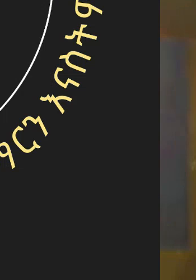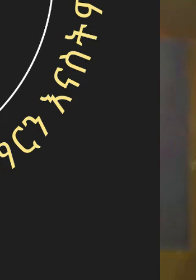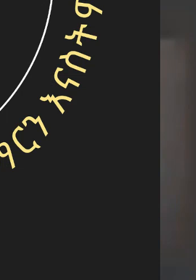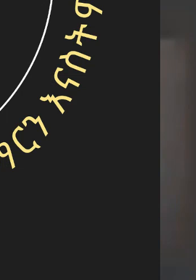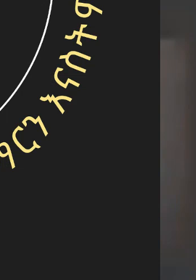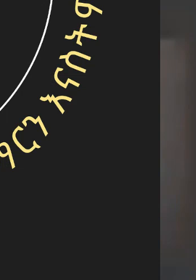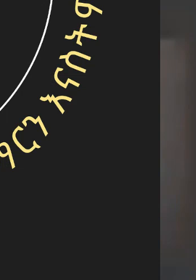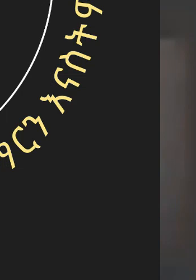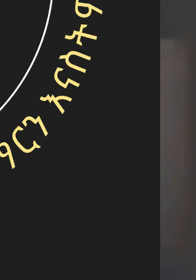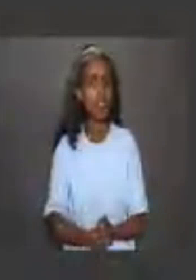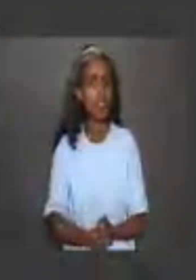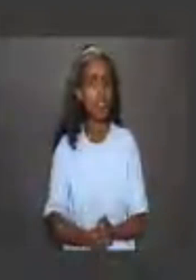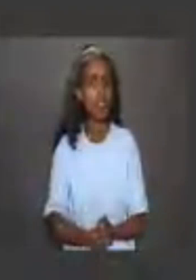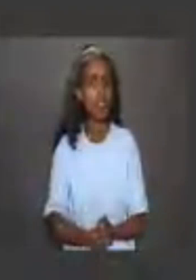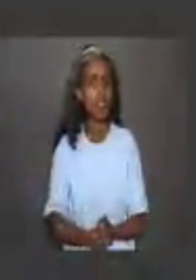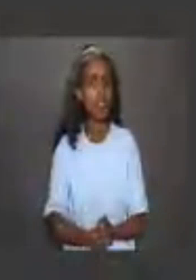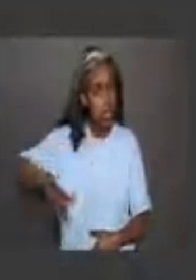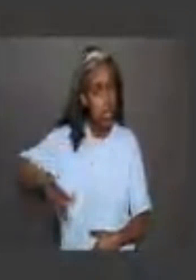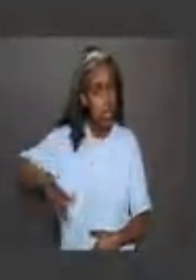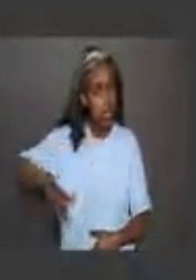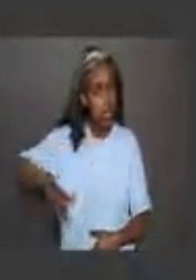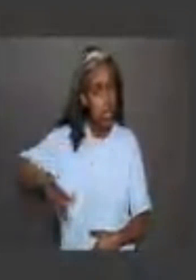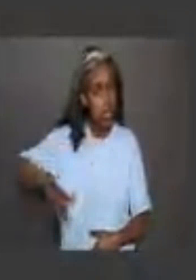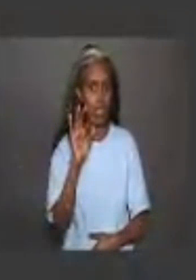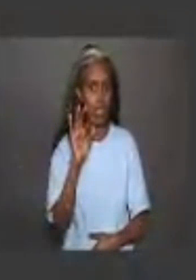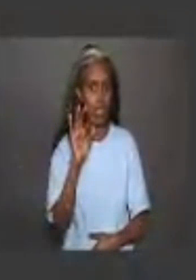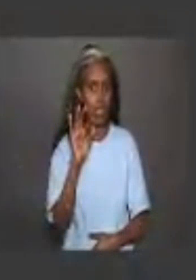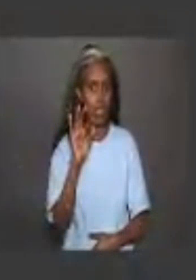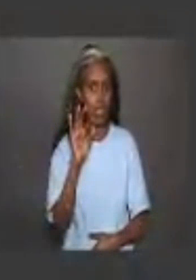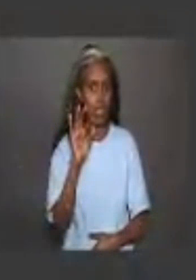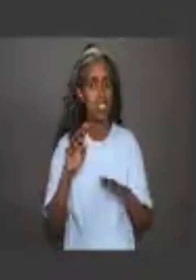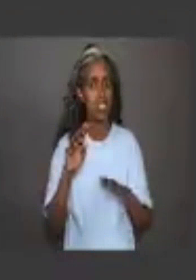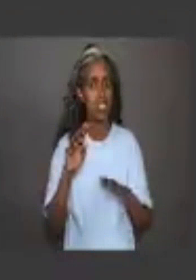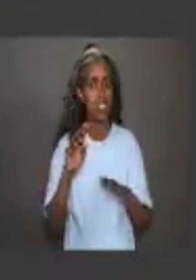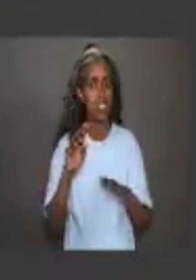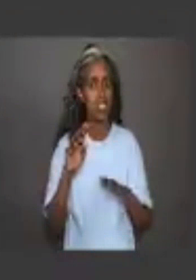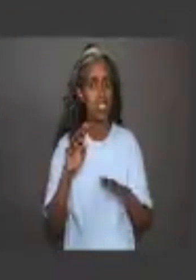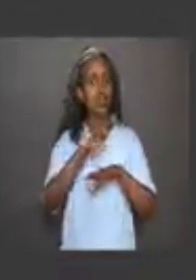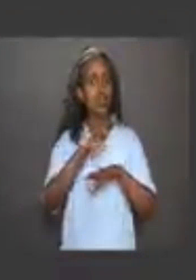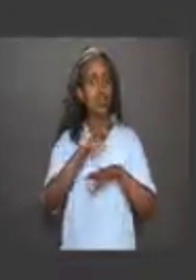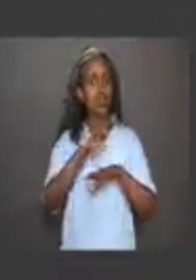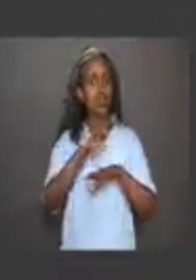The remainder 9 is the numerator of a fraction.